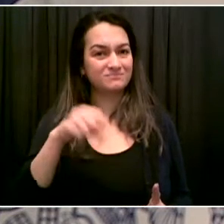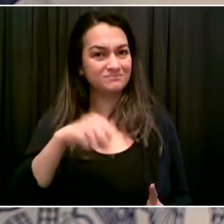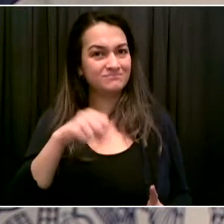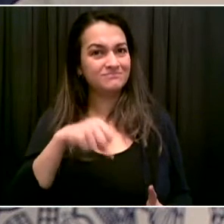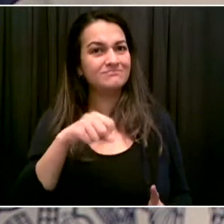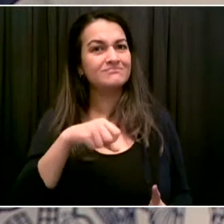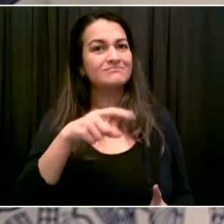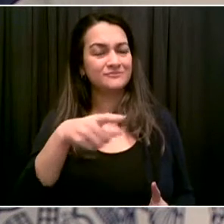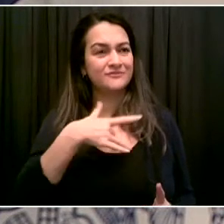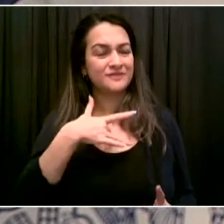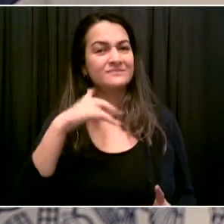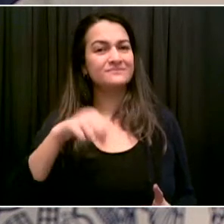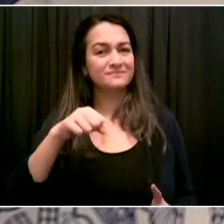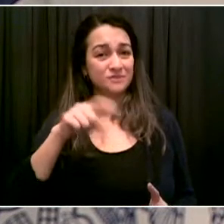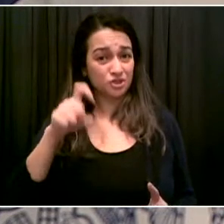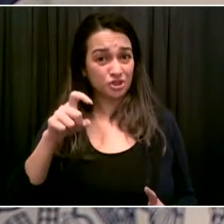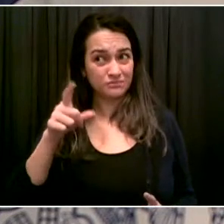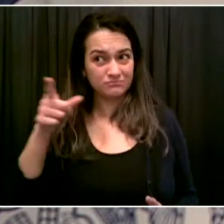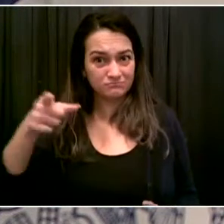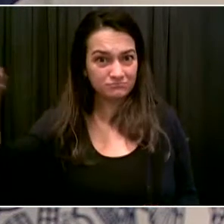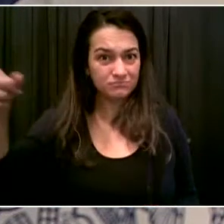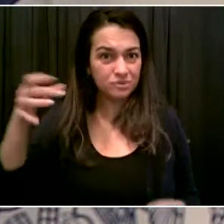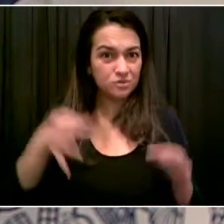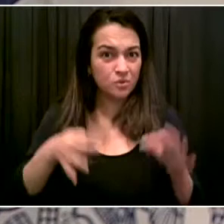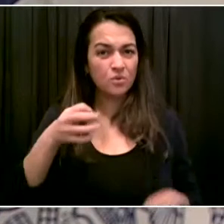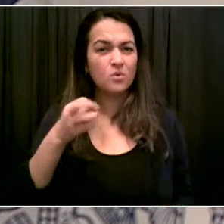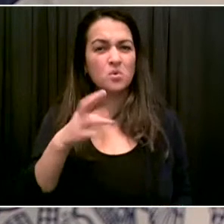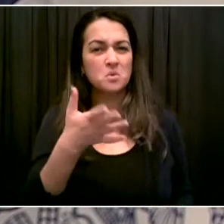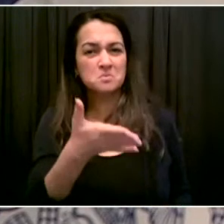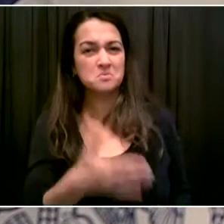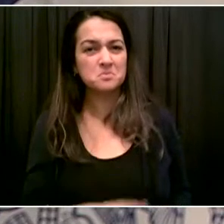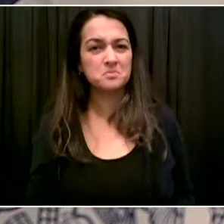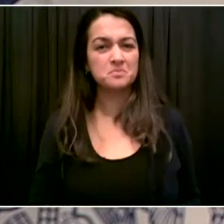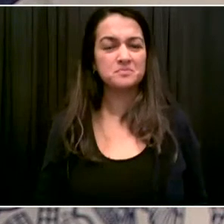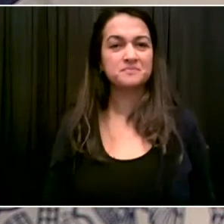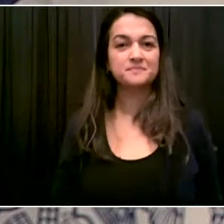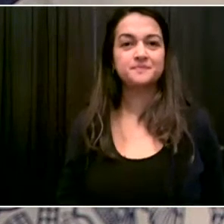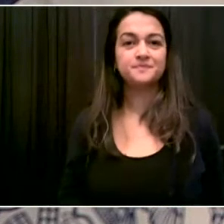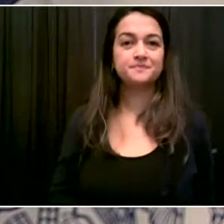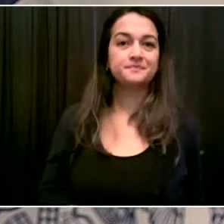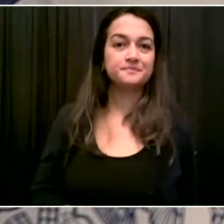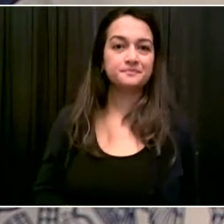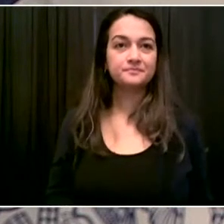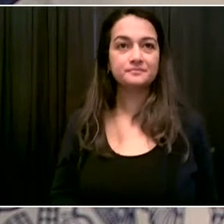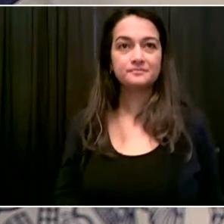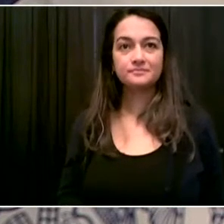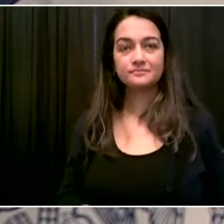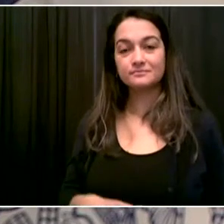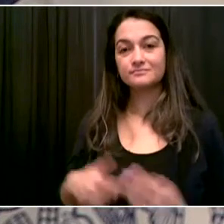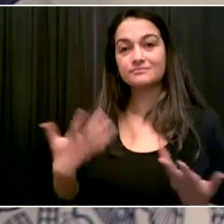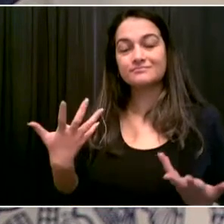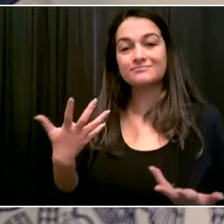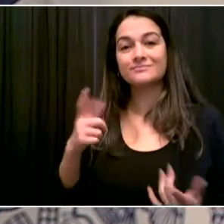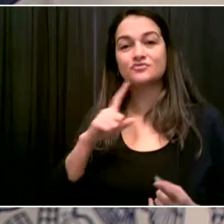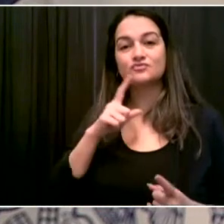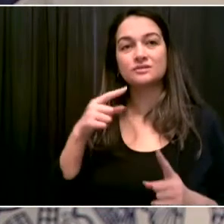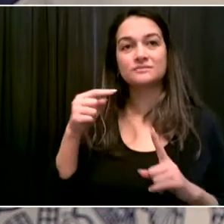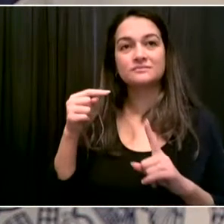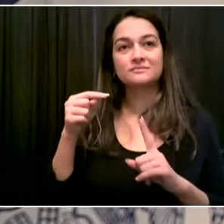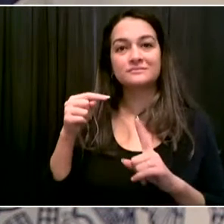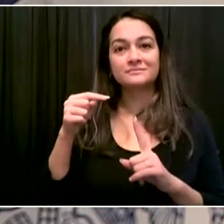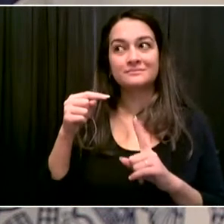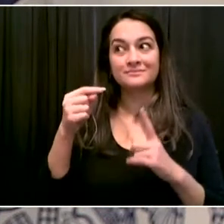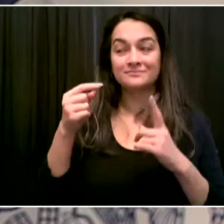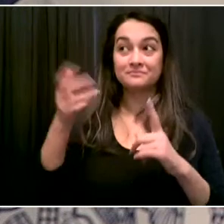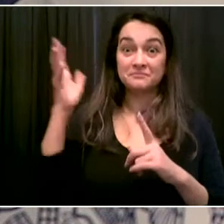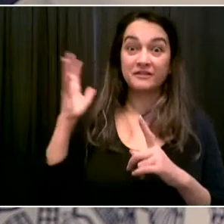you initially there, I hadn't had a chance to see as much of the report as I saw after, or see the press conference